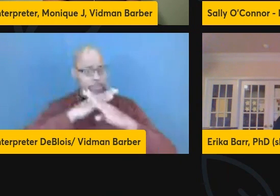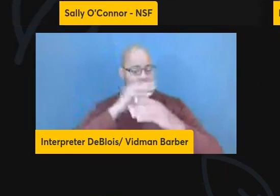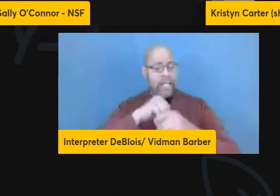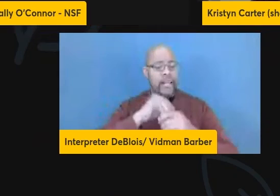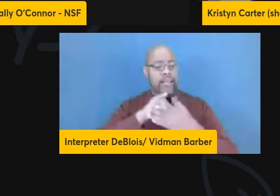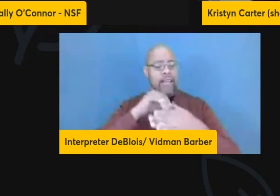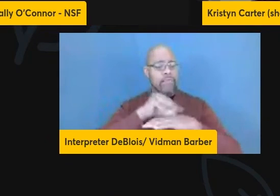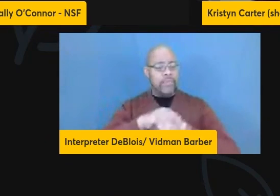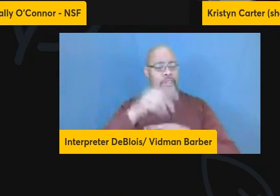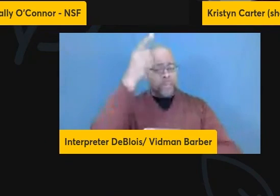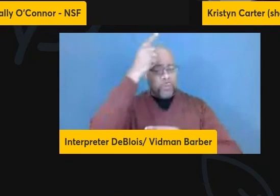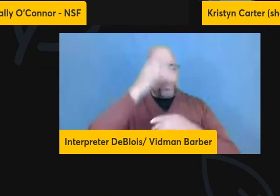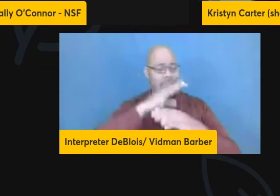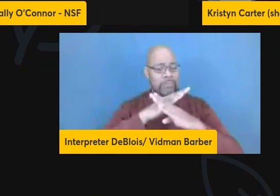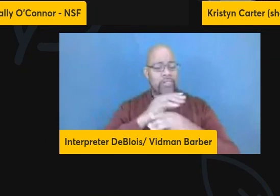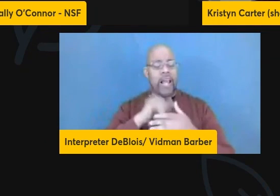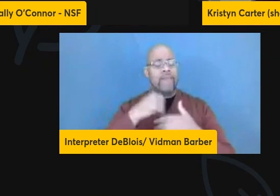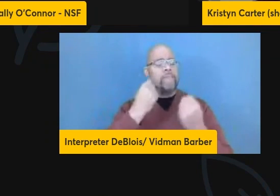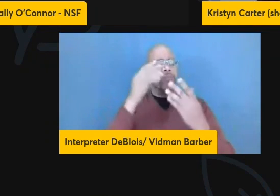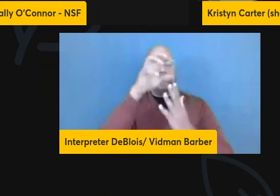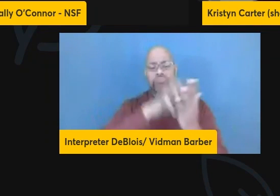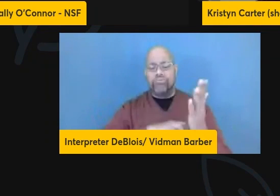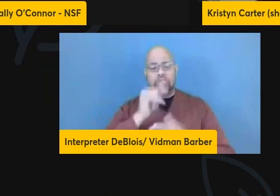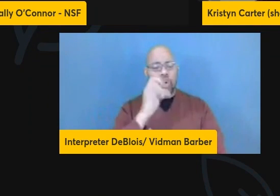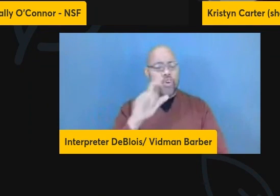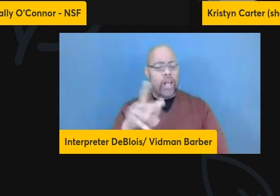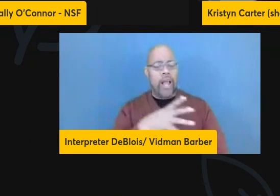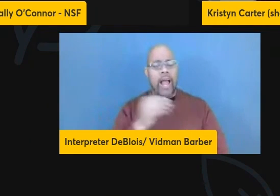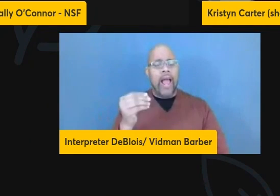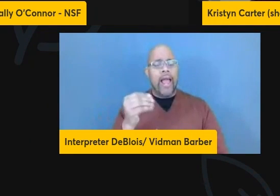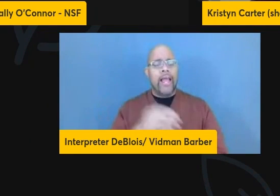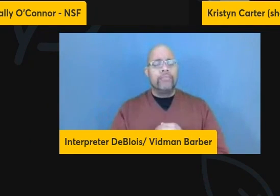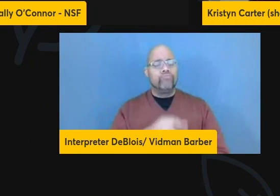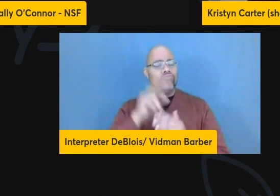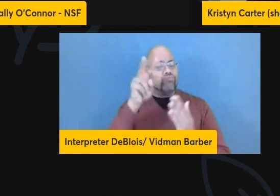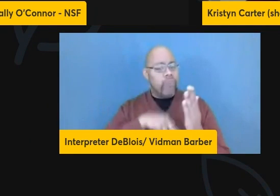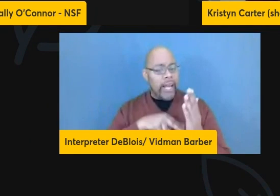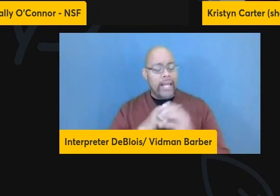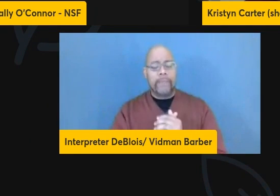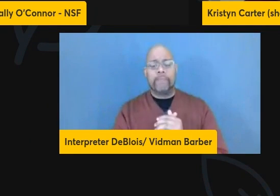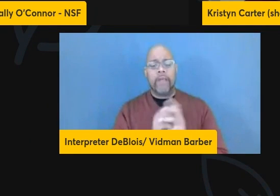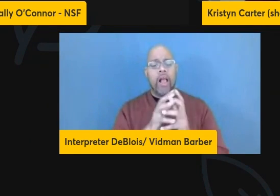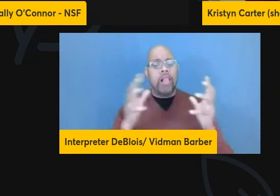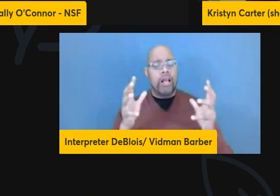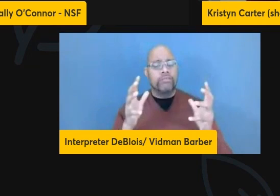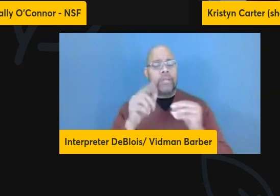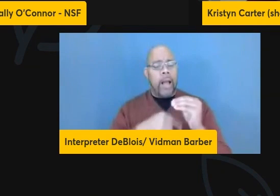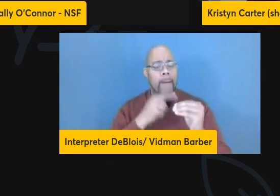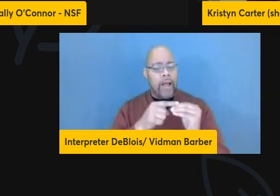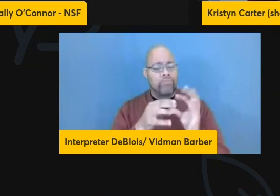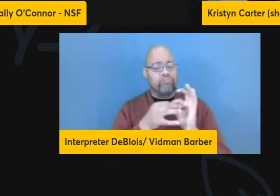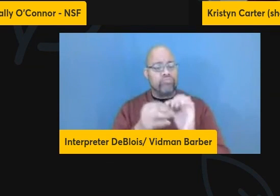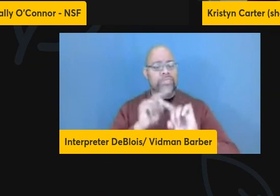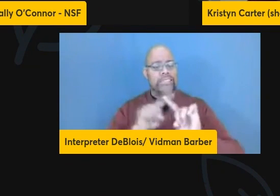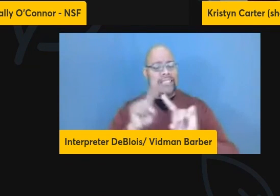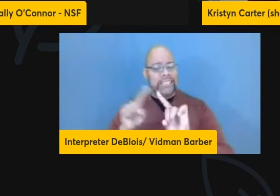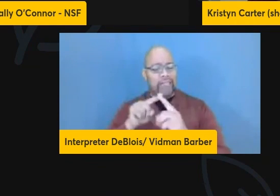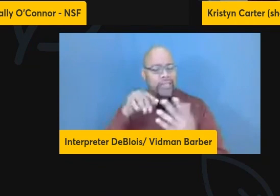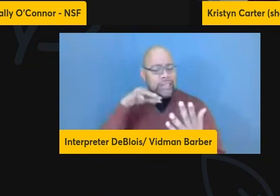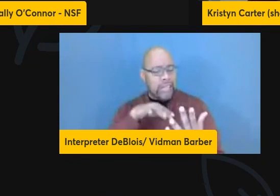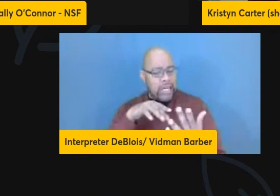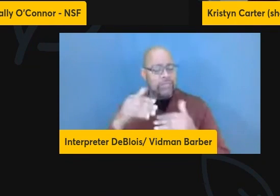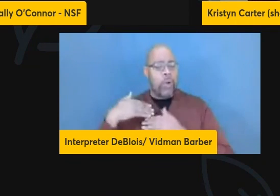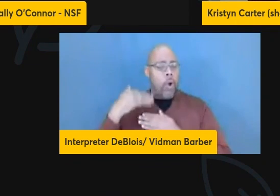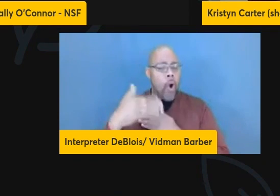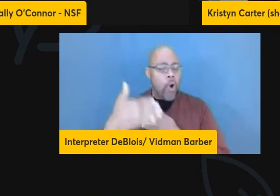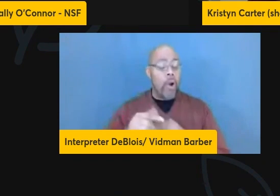Immunity is one. There are a number of journals, and just, you know, reading a lot of about the different studies that's ongoing.